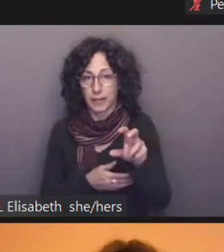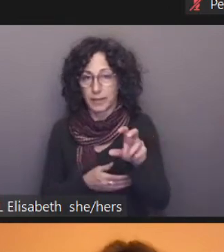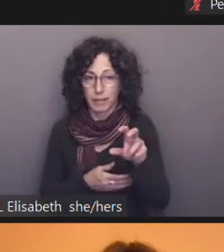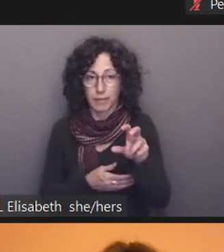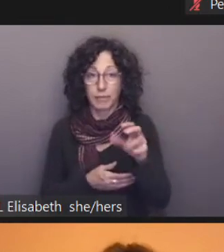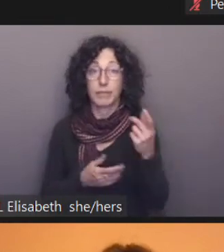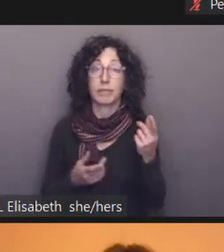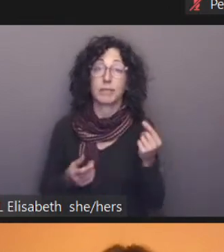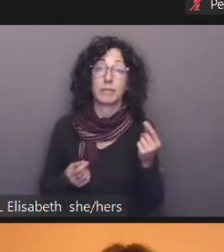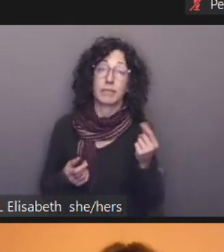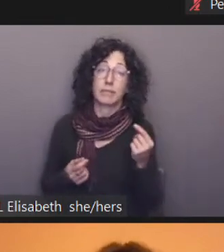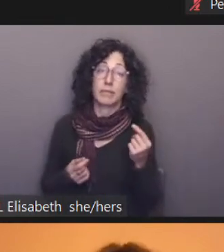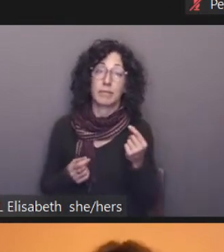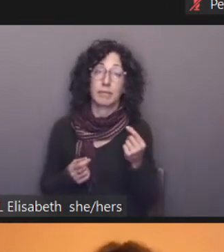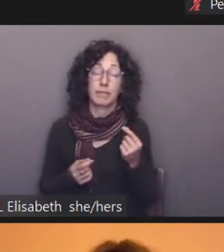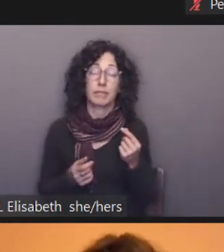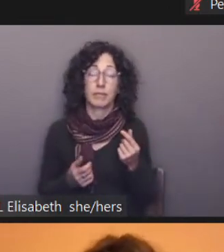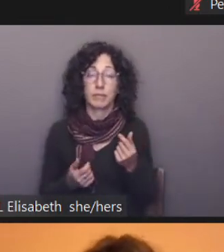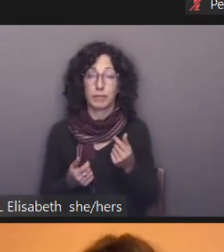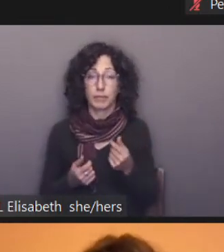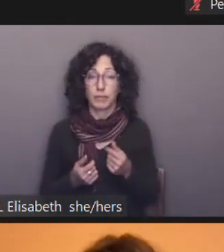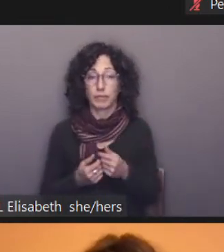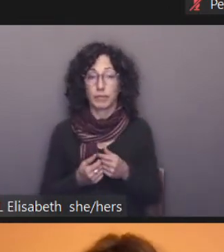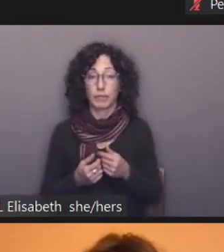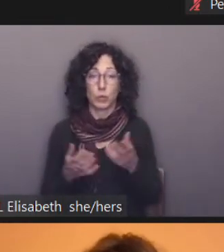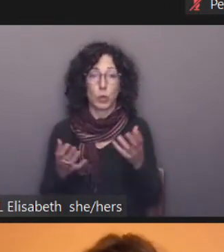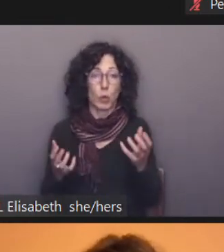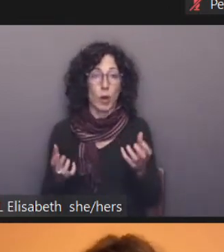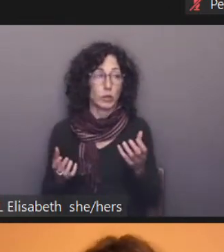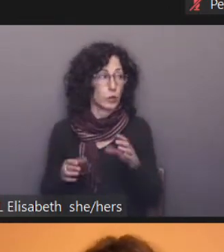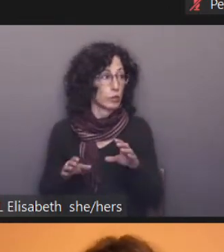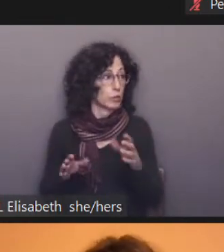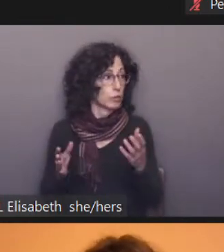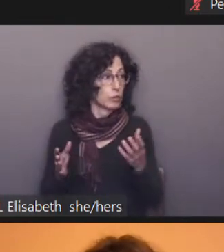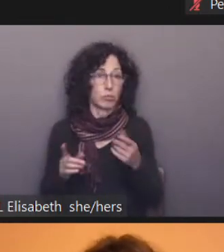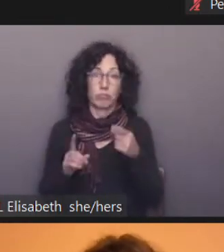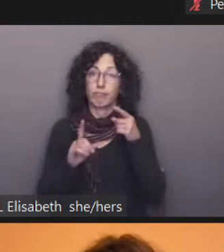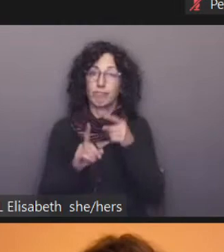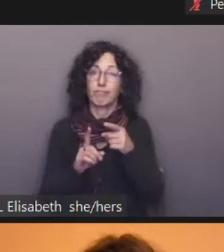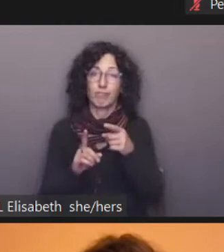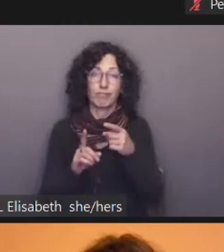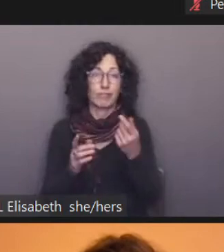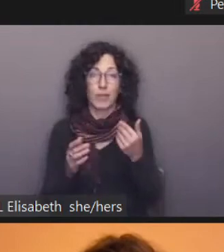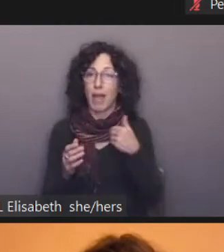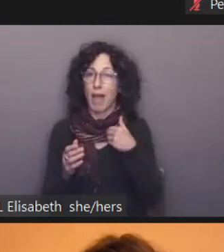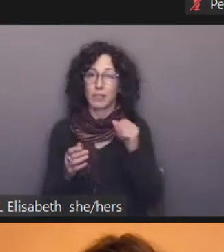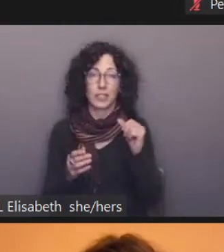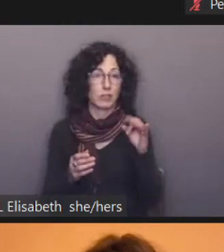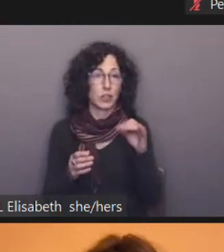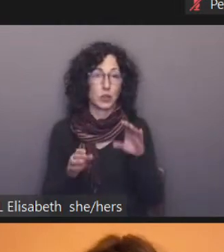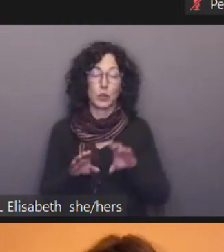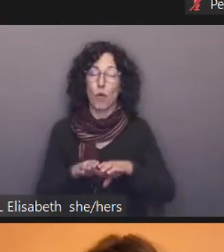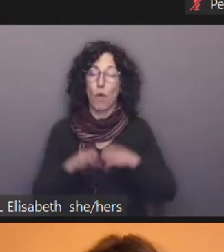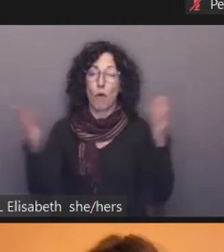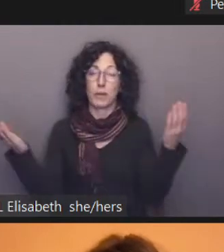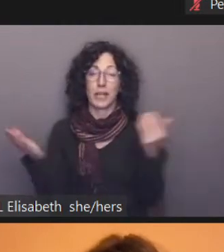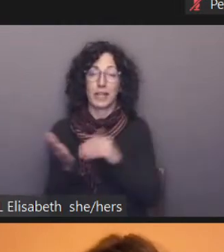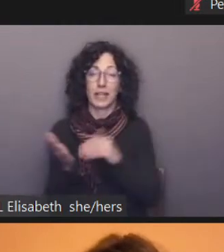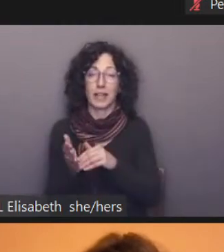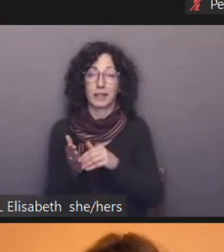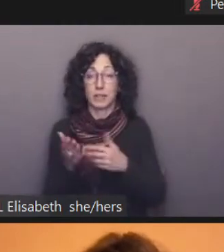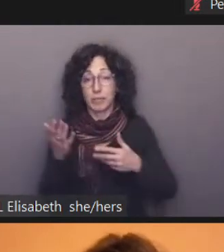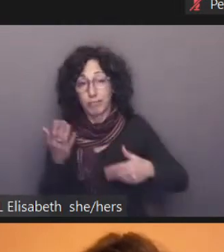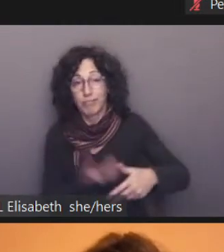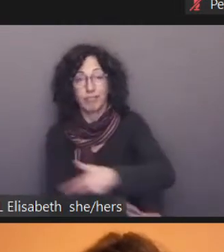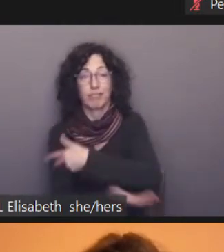order to be able to open our city up again, and to be able to have families be able to interact again,